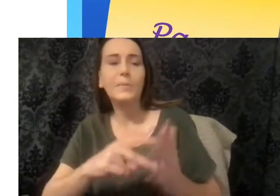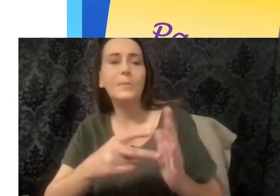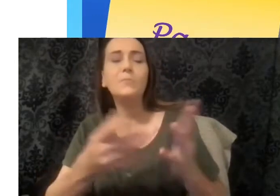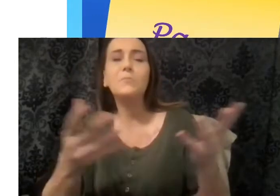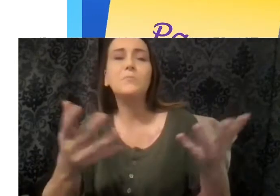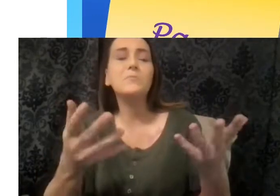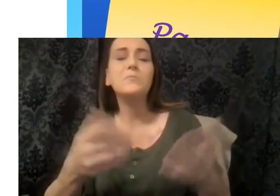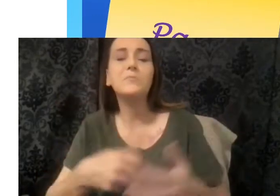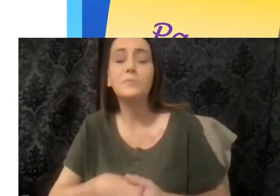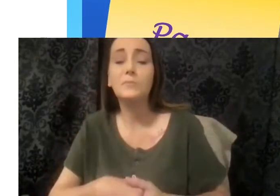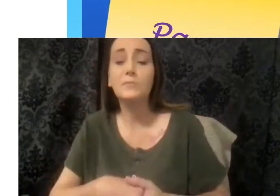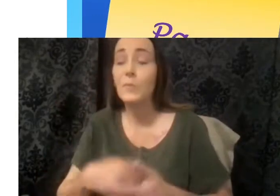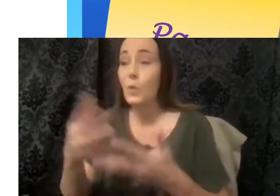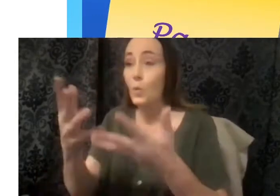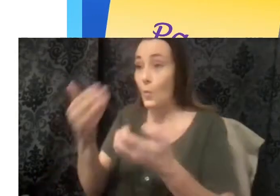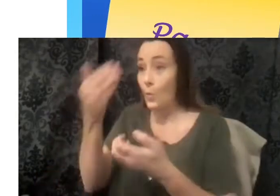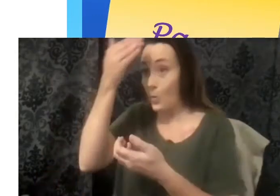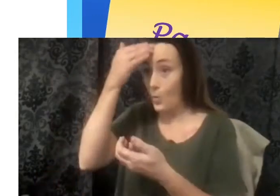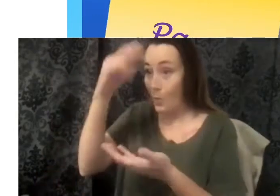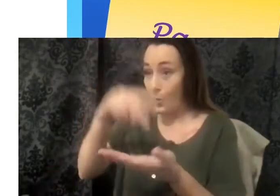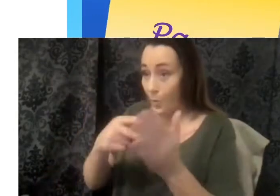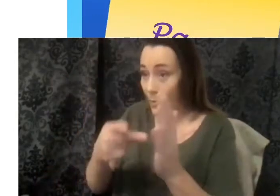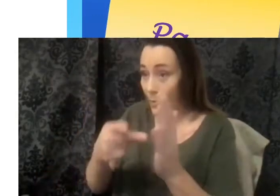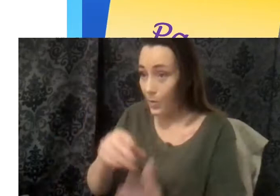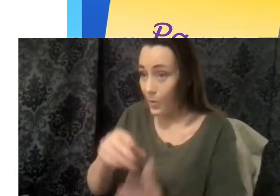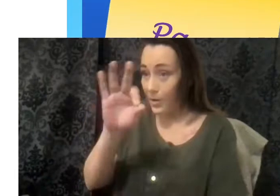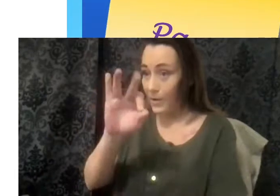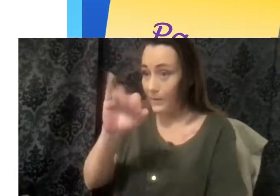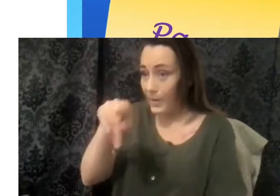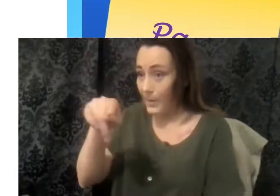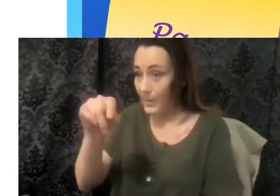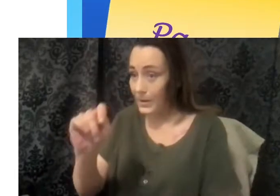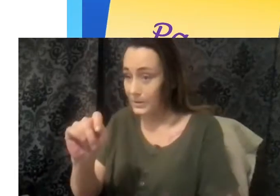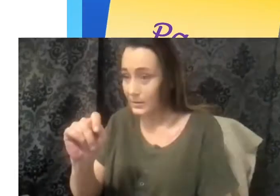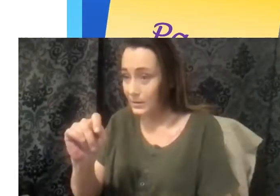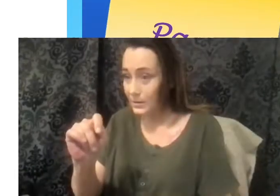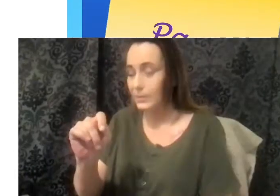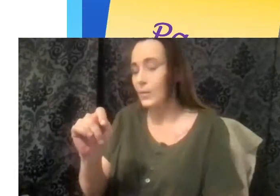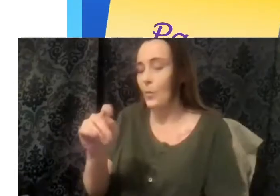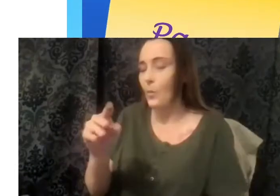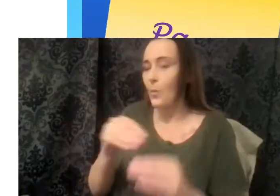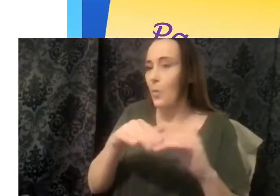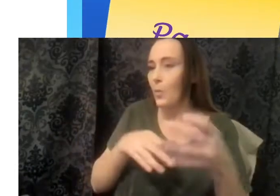Okay, would you like to know what the FIPT is, other than what's just been described?